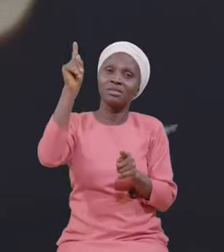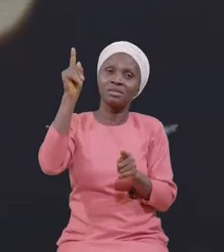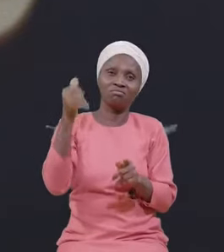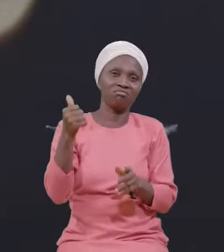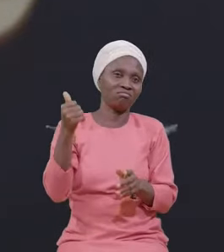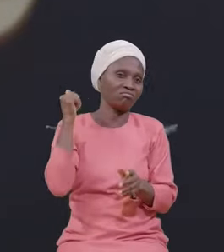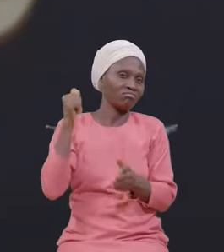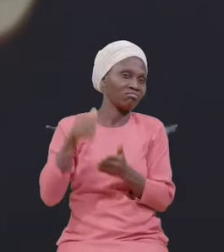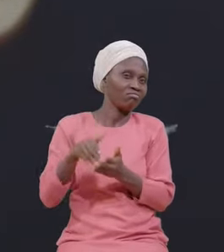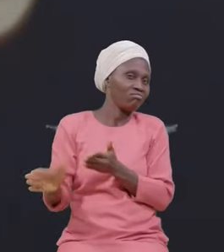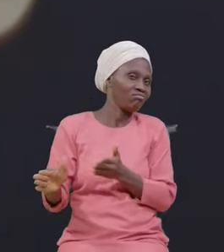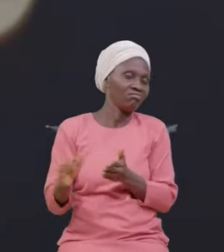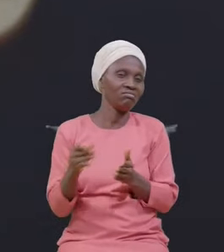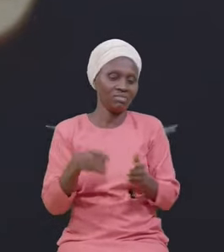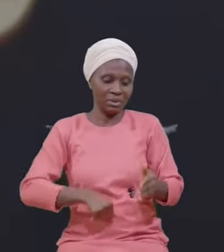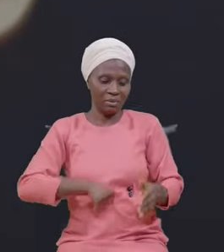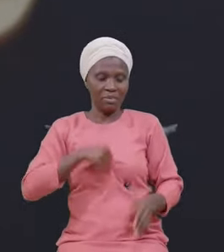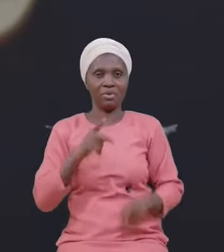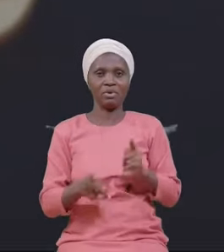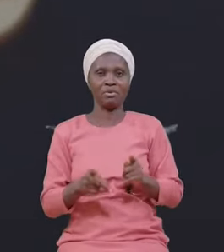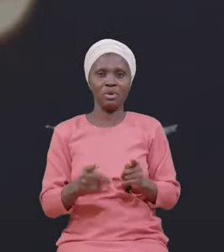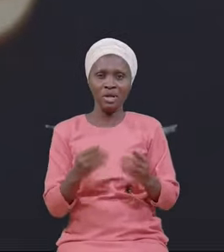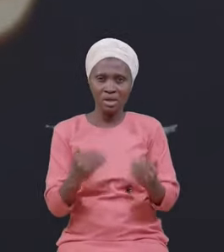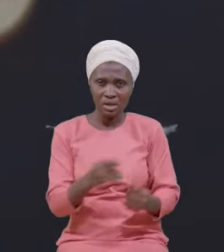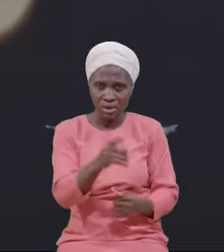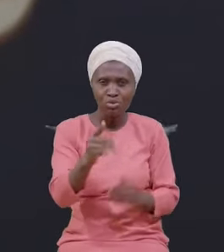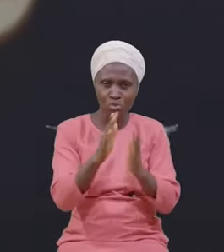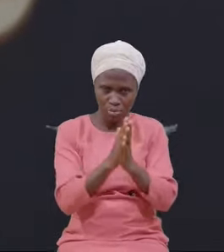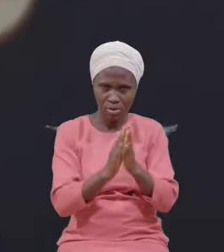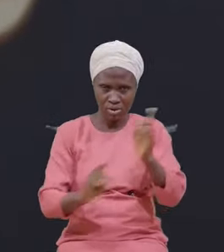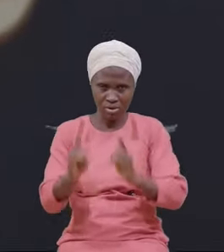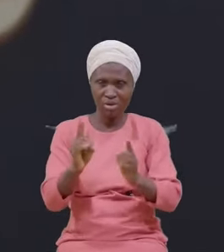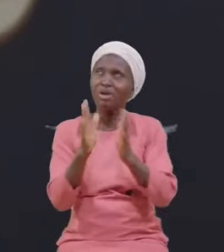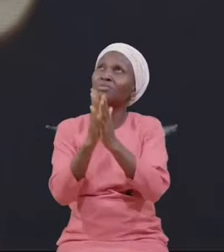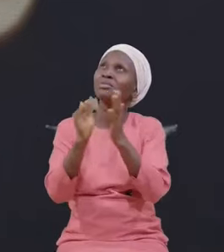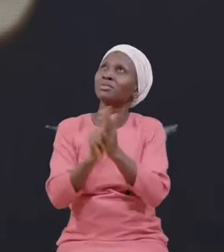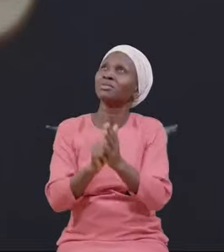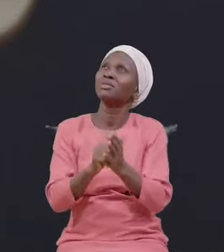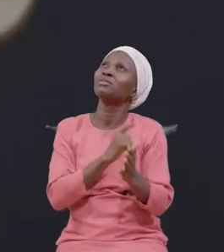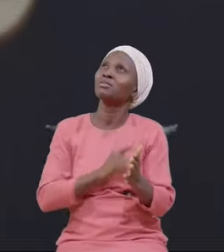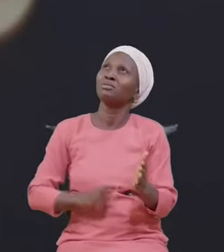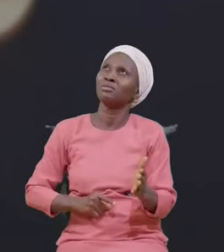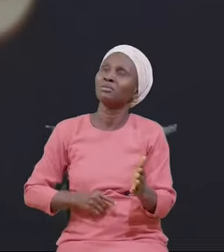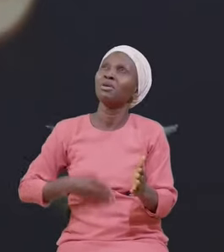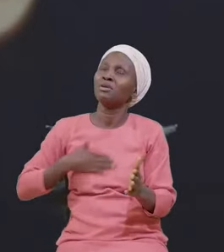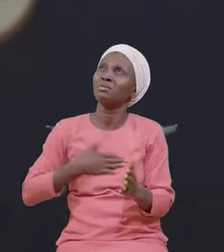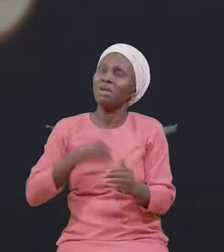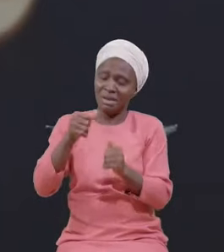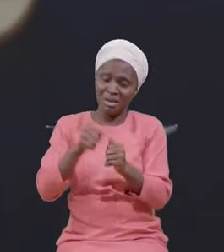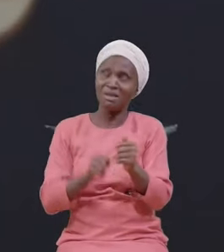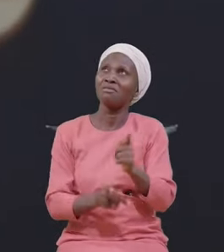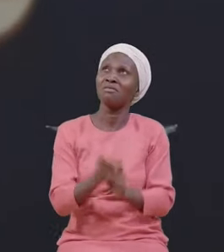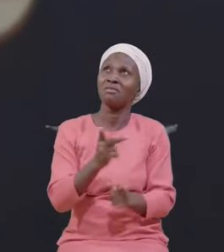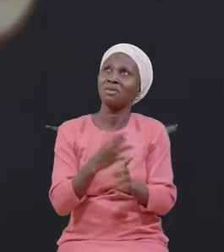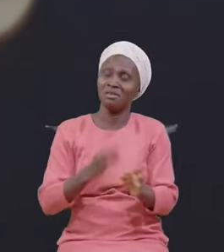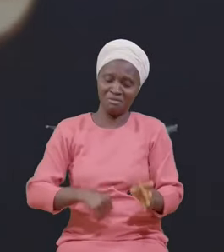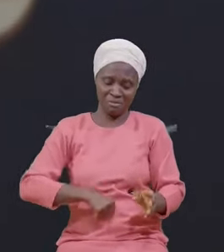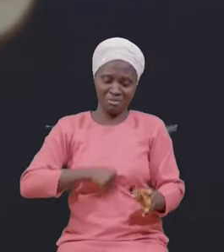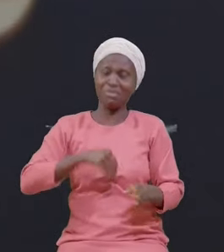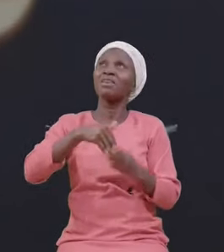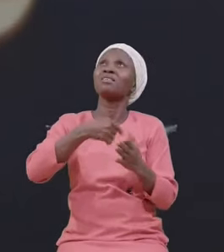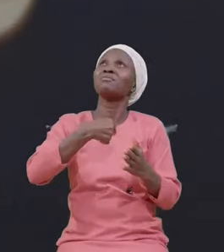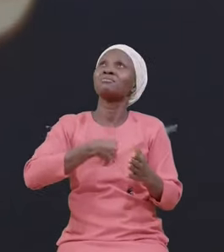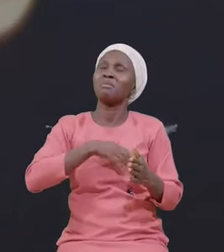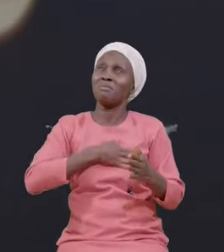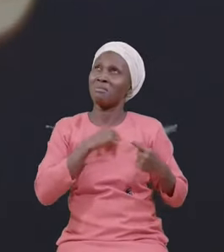pride in my life as a pastor take it away as an evangelist take it away as